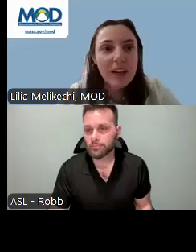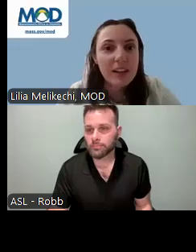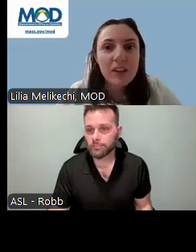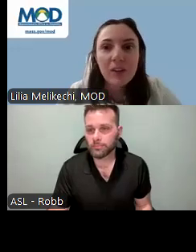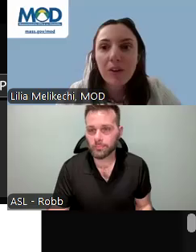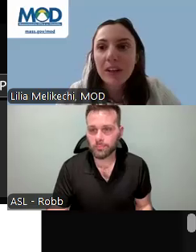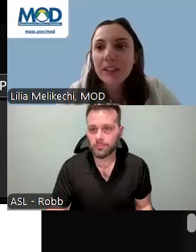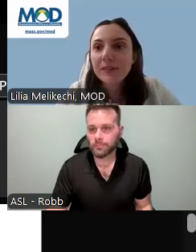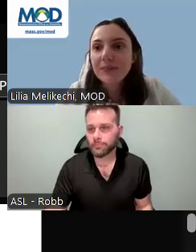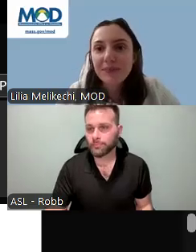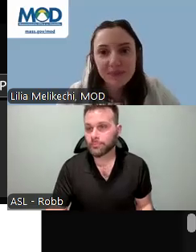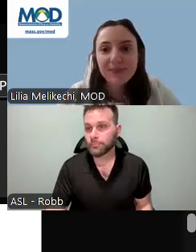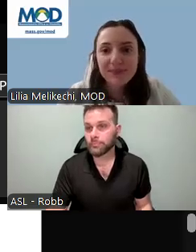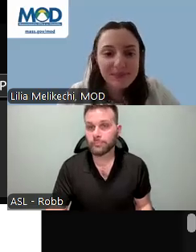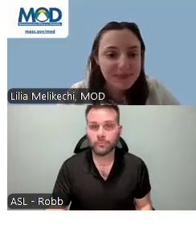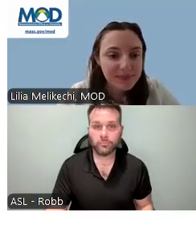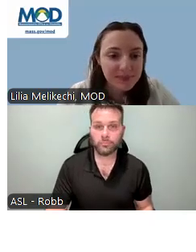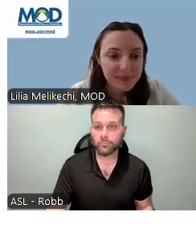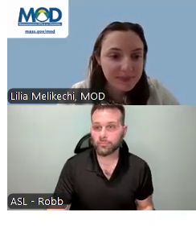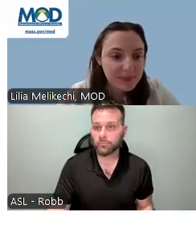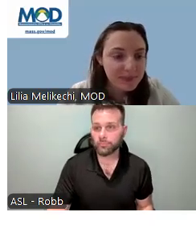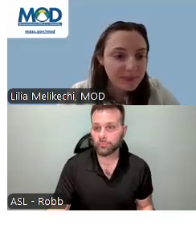You can go ahead and start.